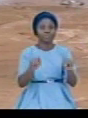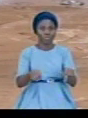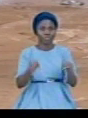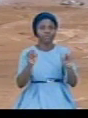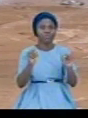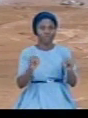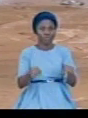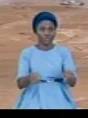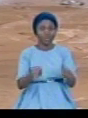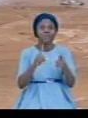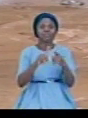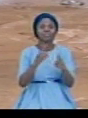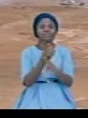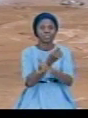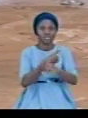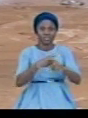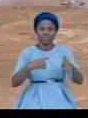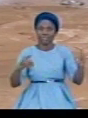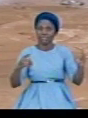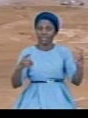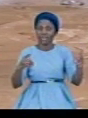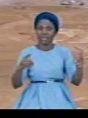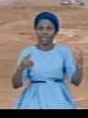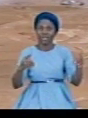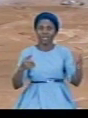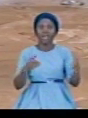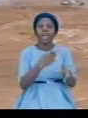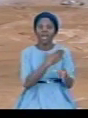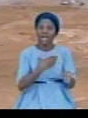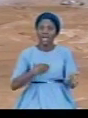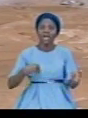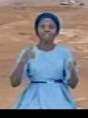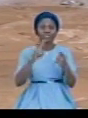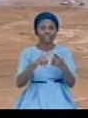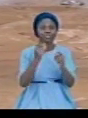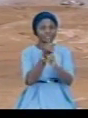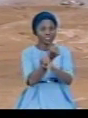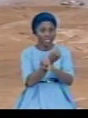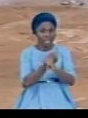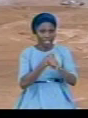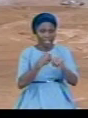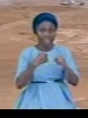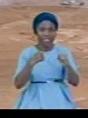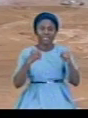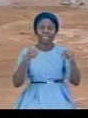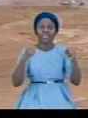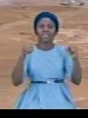able to deliver, and to